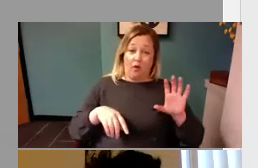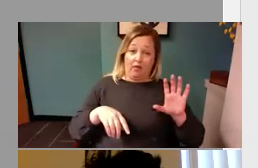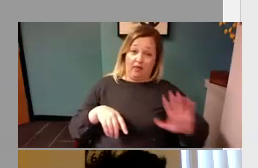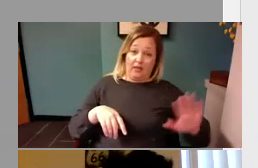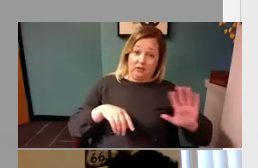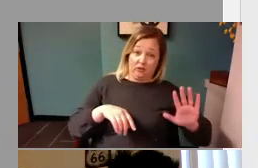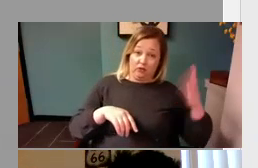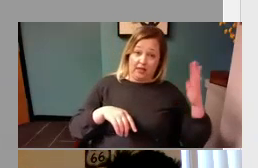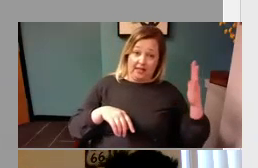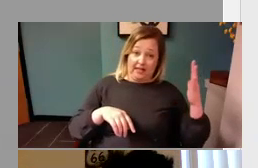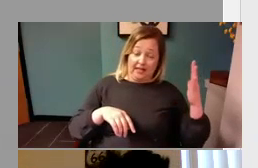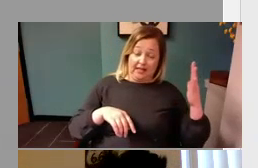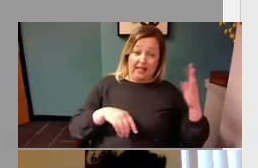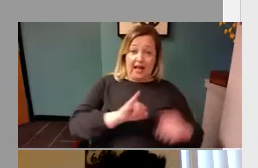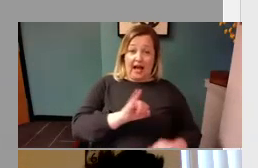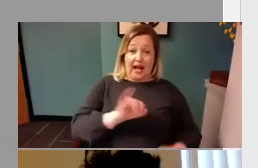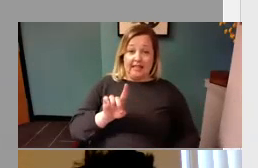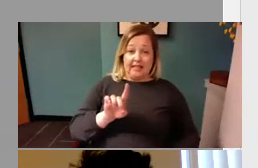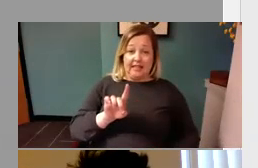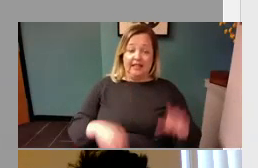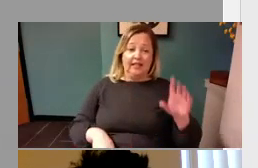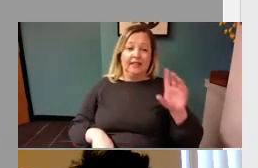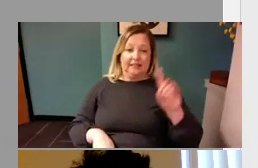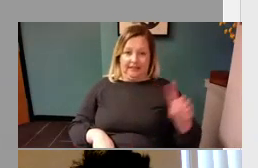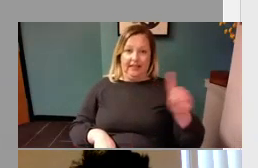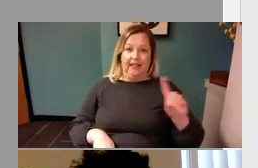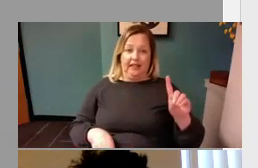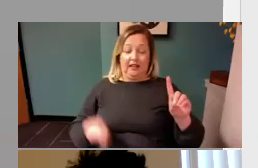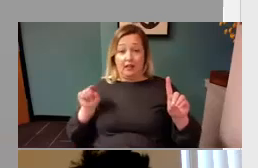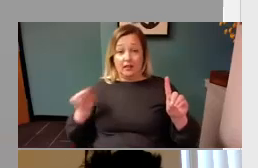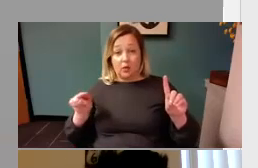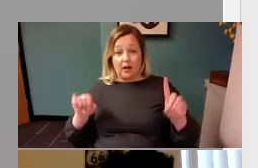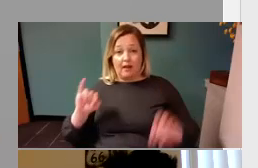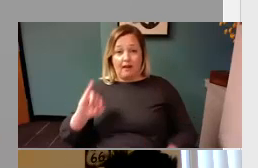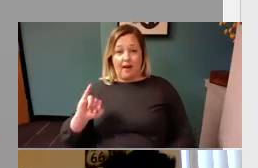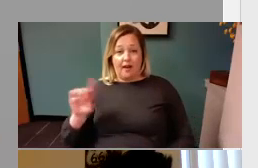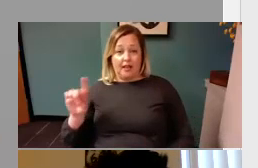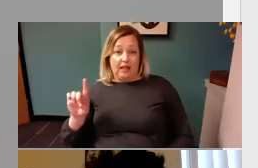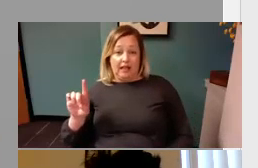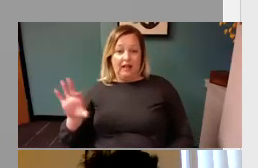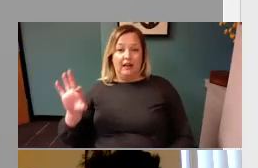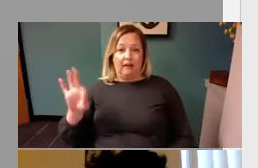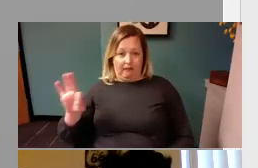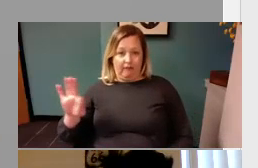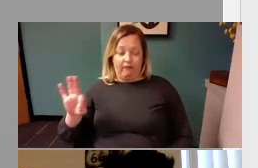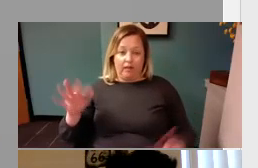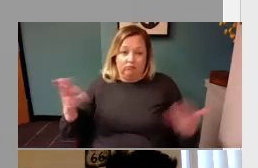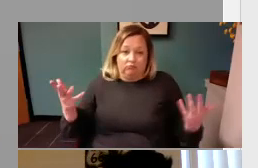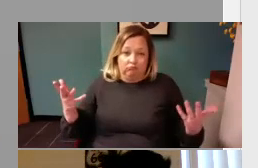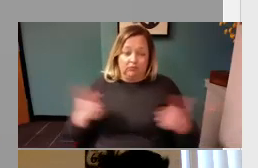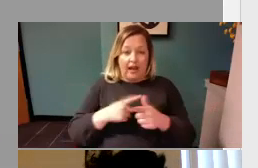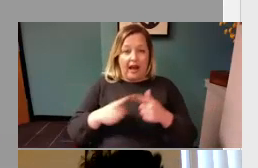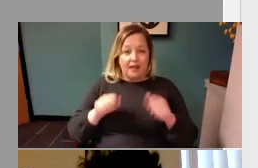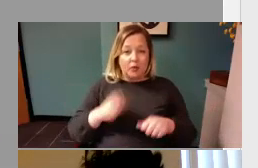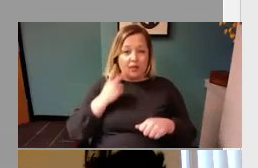then we said that since the root nodes are different, we would basically combine them, right? Okay. And once we